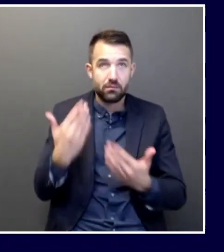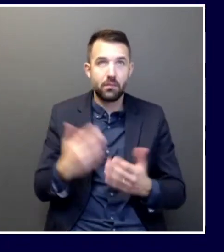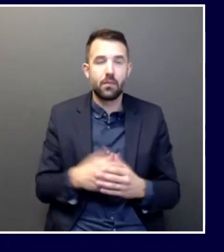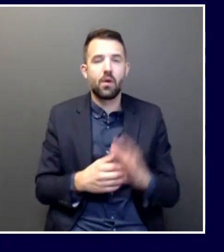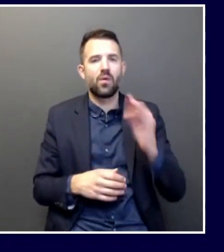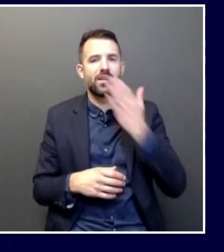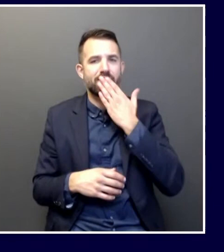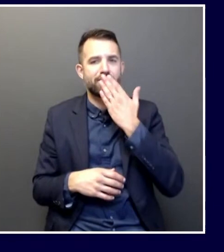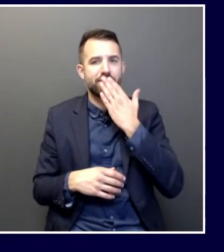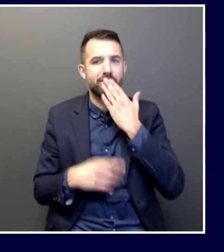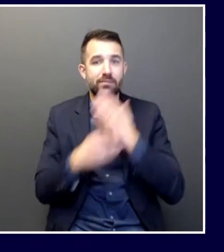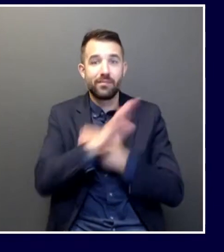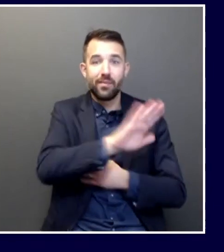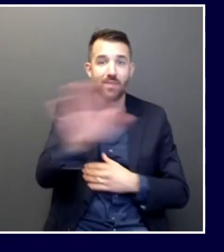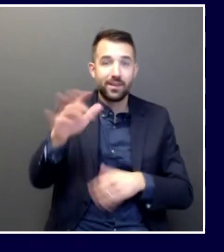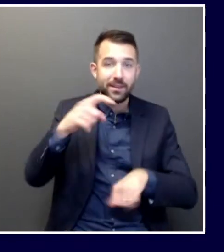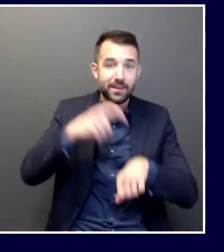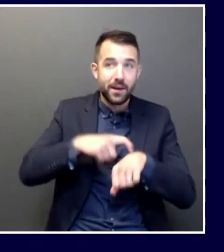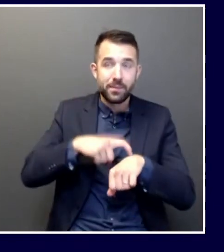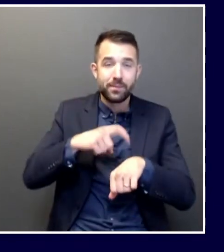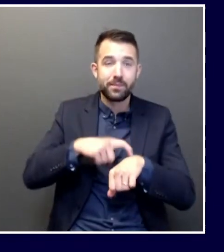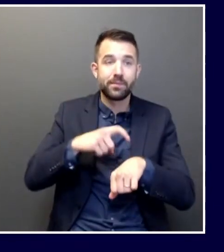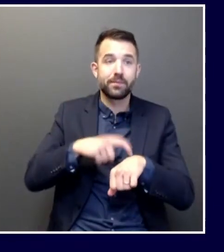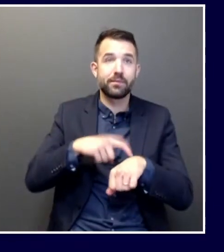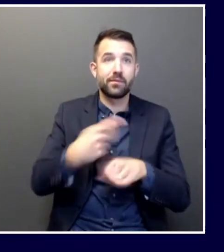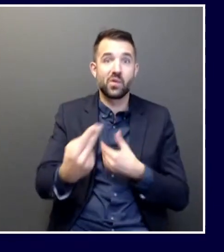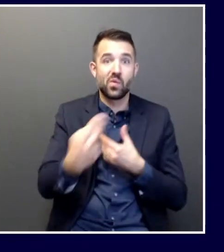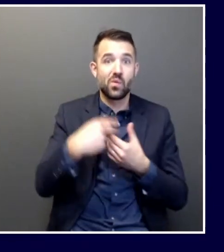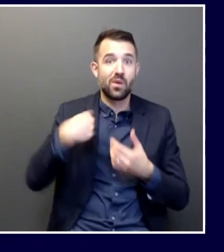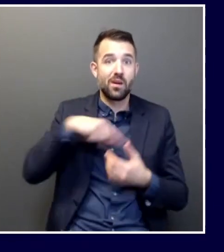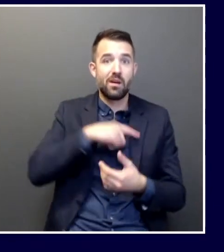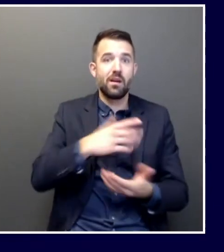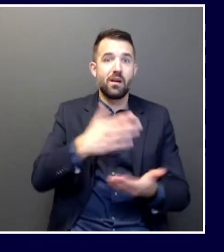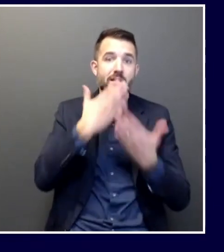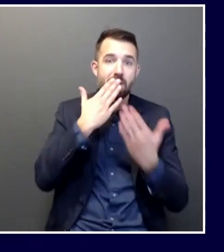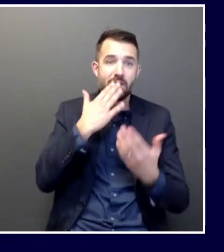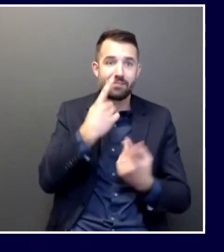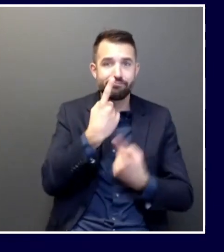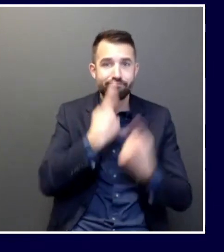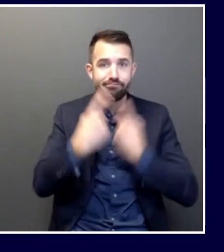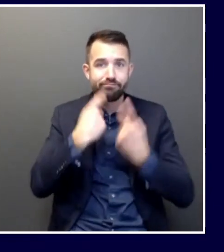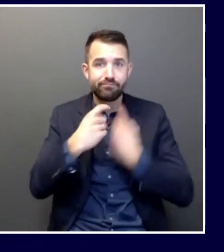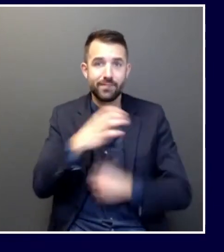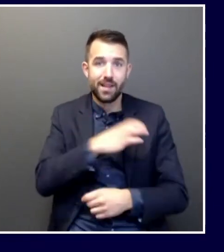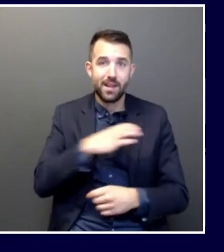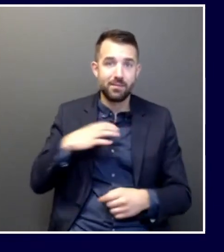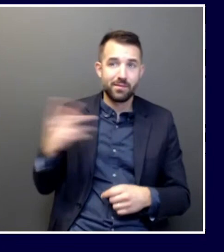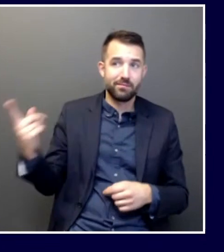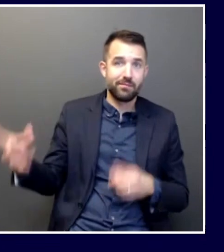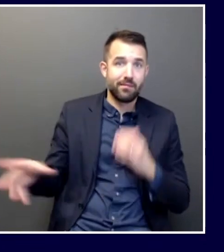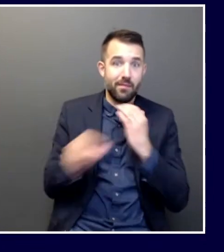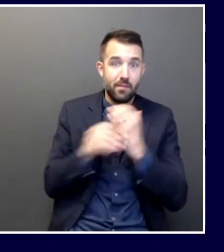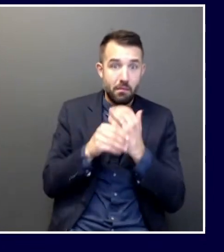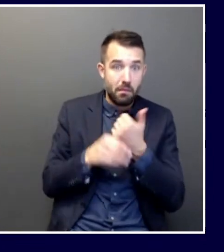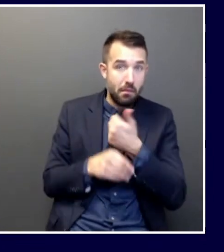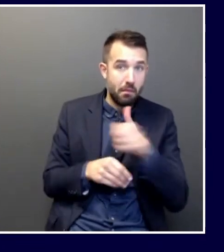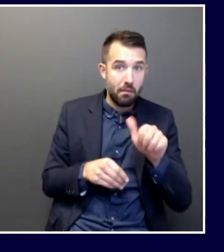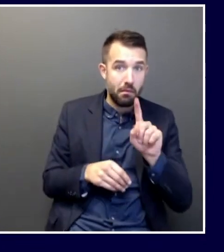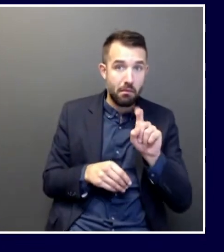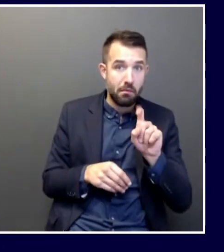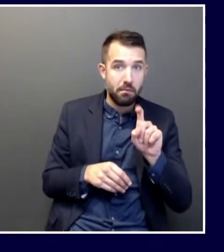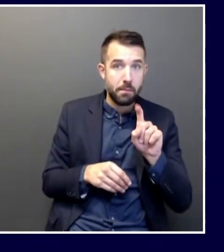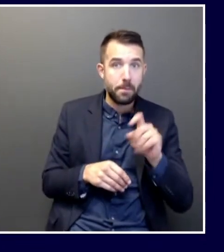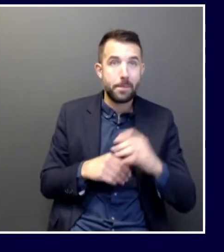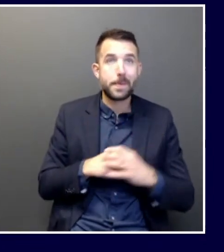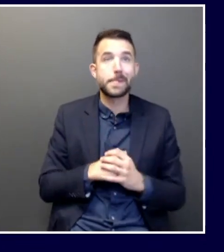for taking some time out of your afternoon to join in. Thanks to my colleagues in the media. Commissioner Lambert, anything from you before we close out? I'll just